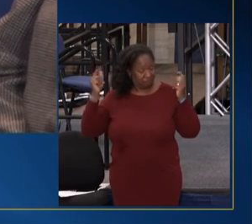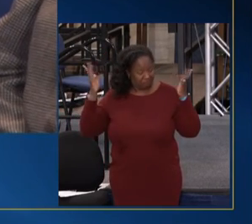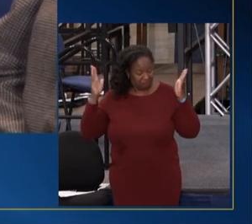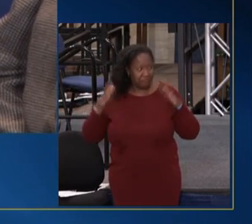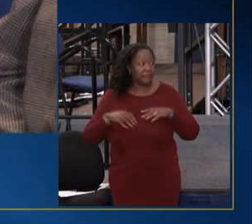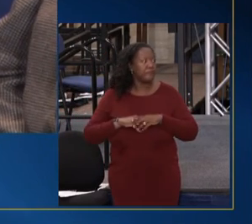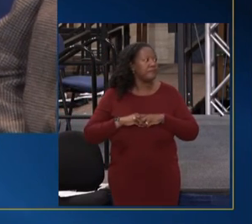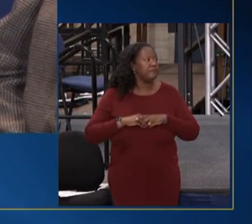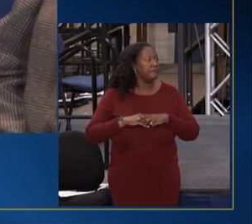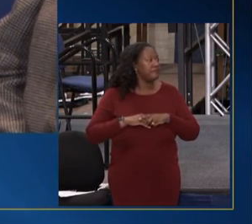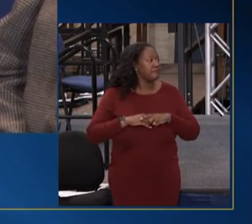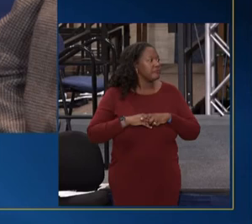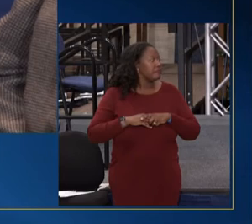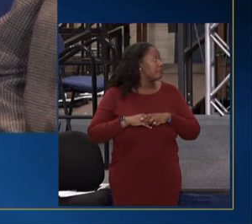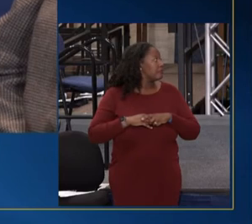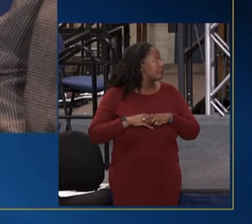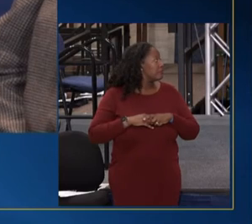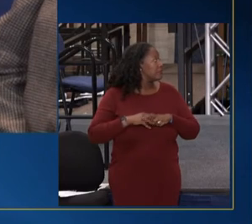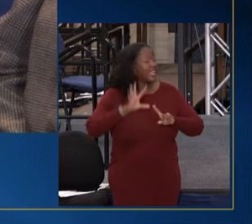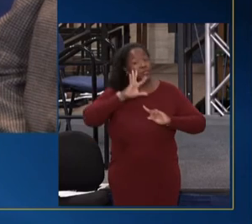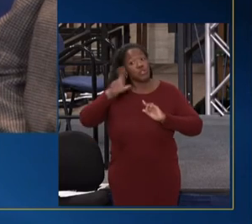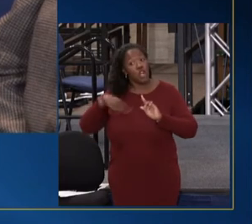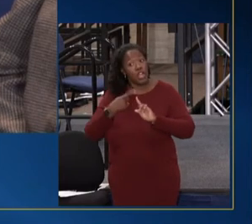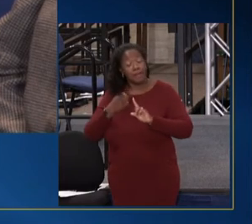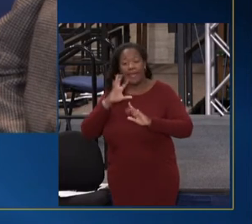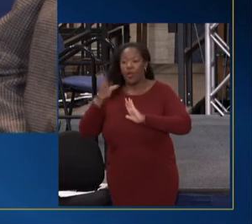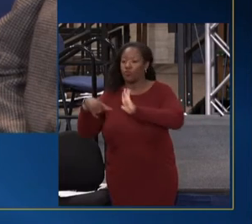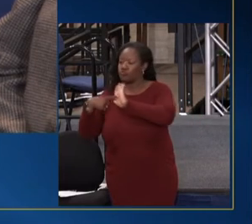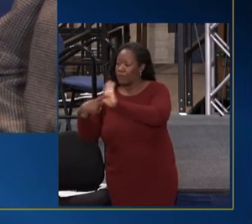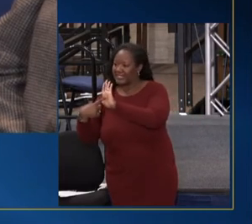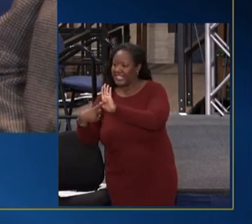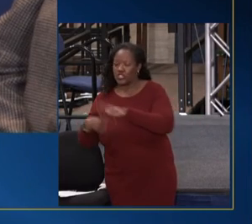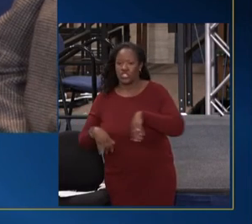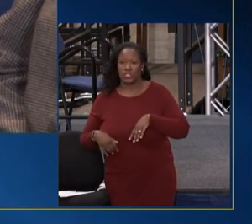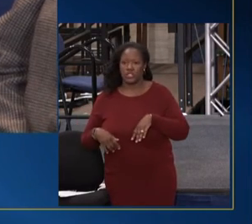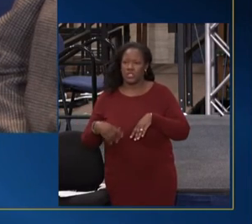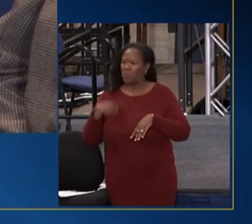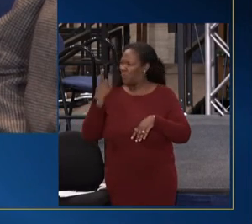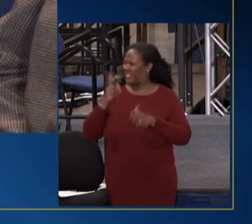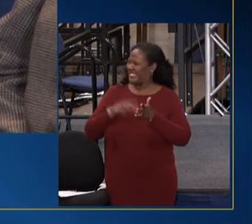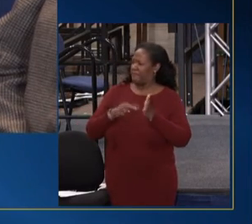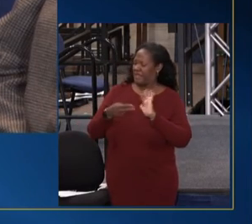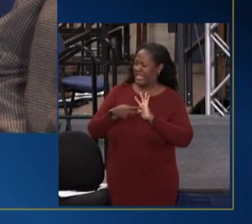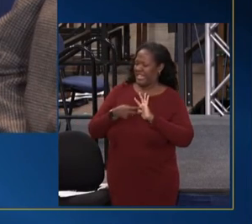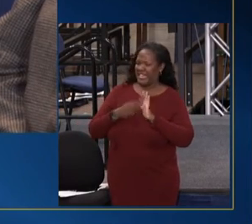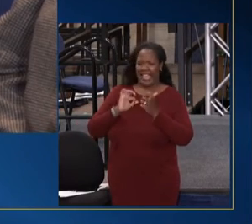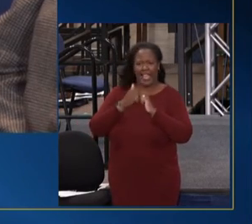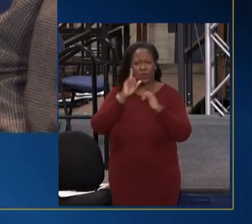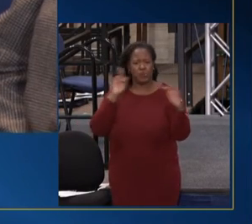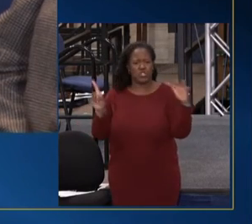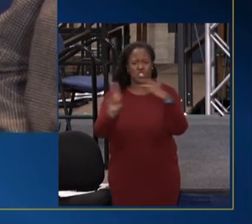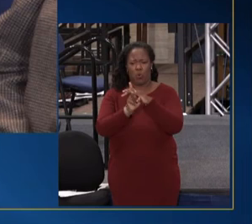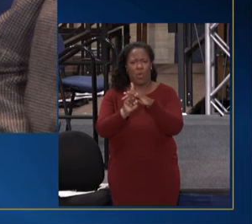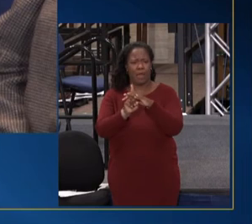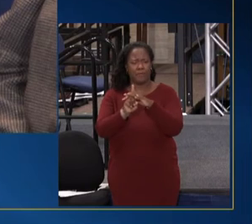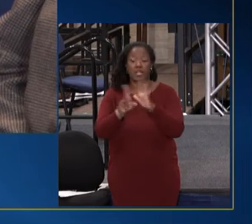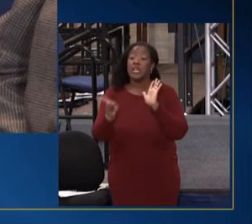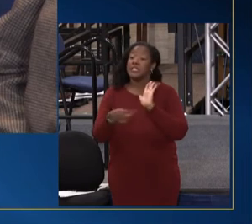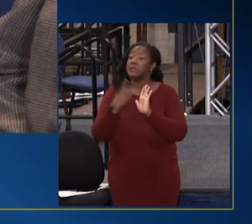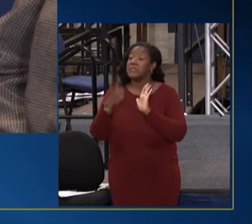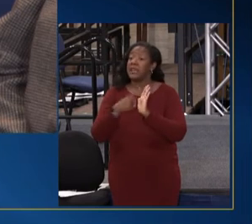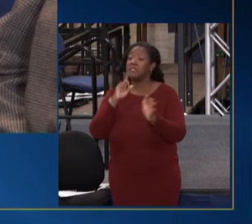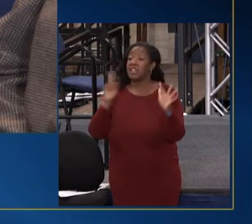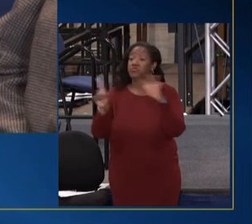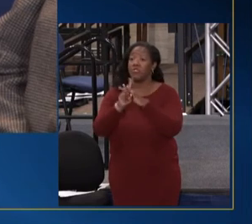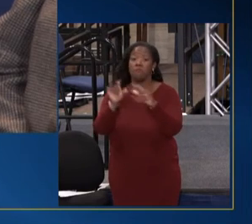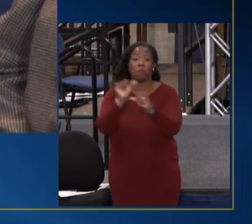I think, as we talk about representation and what it means and sort of showing up in that space, sometimes there are days when I go to